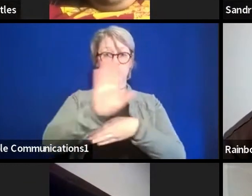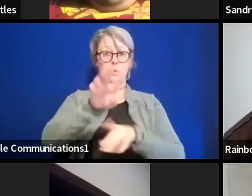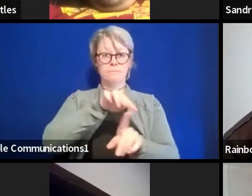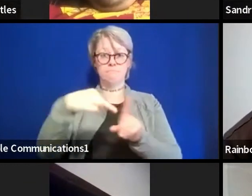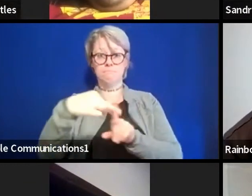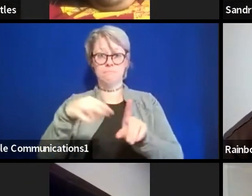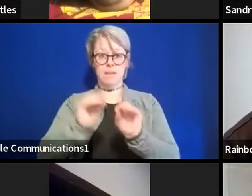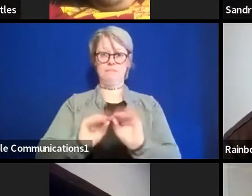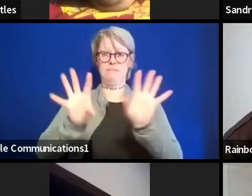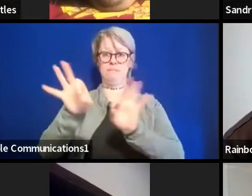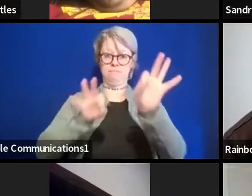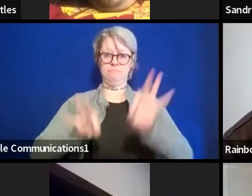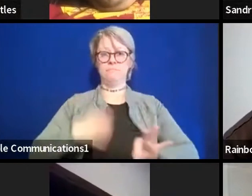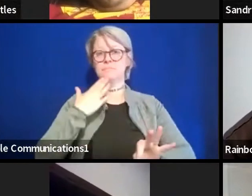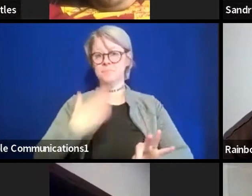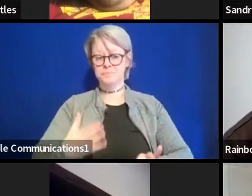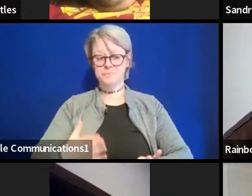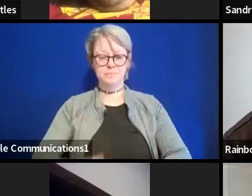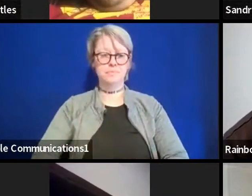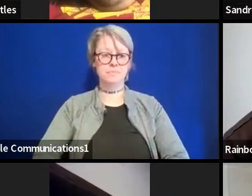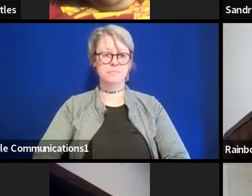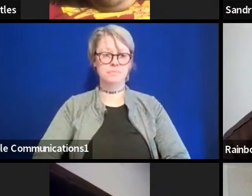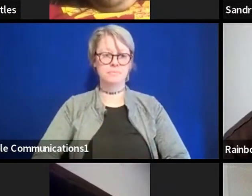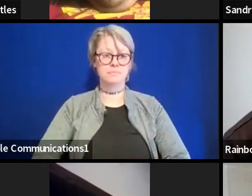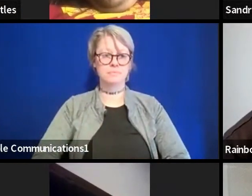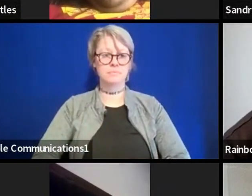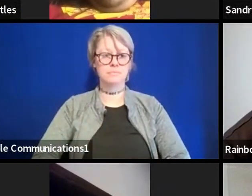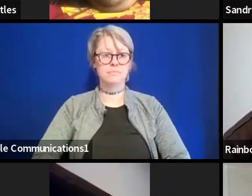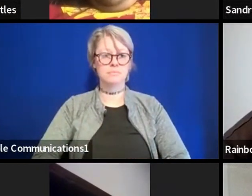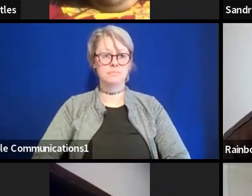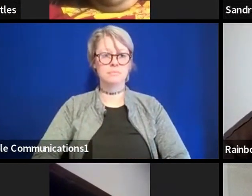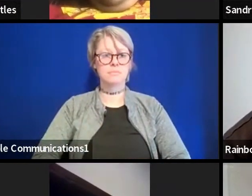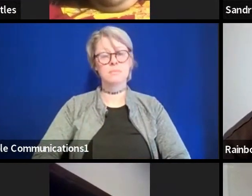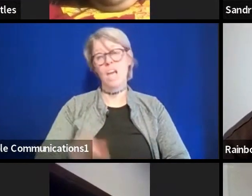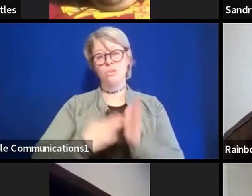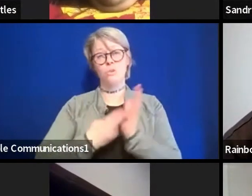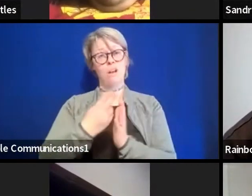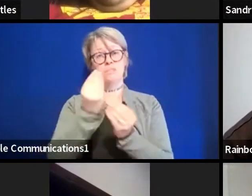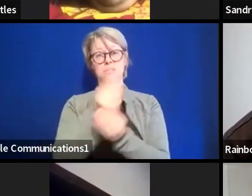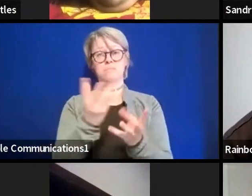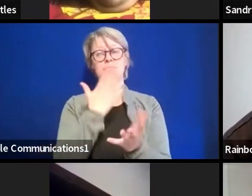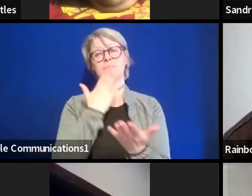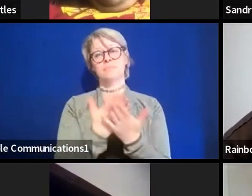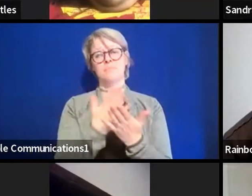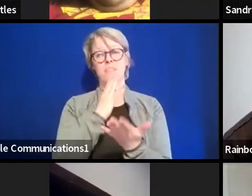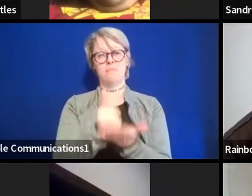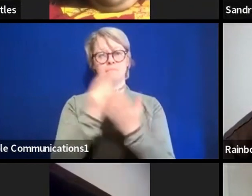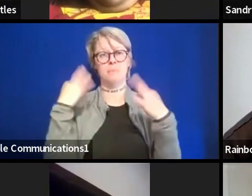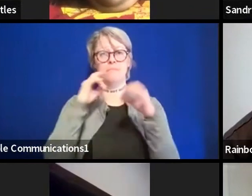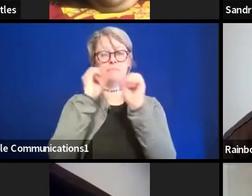very clear, and so very vivid, and so very honest for all of